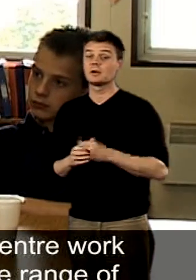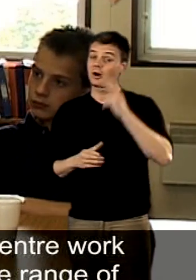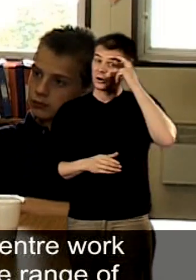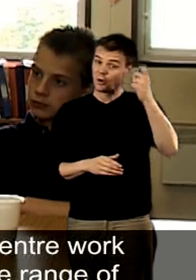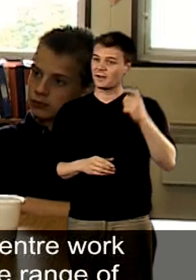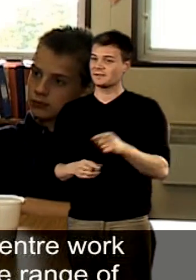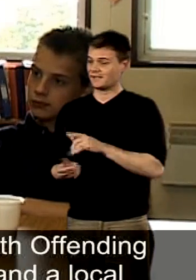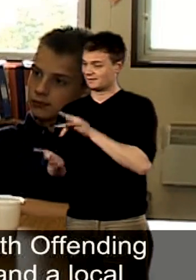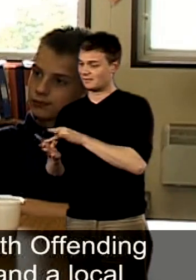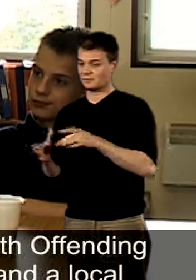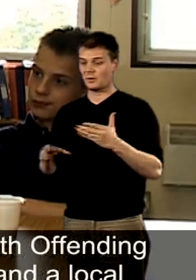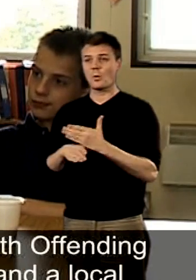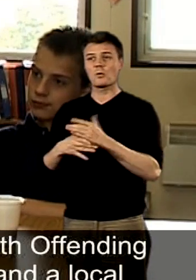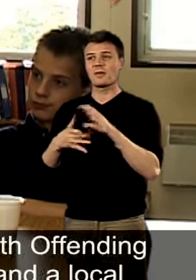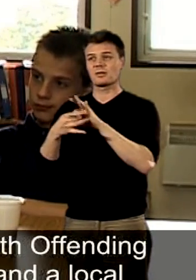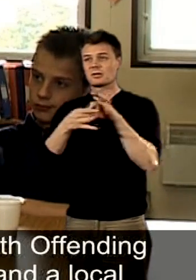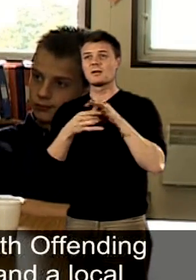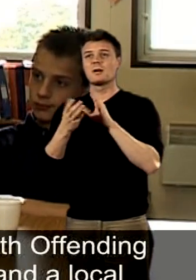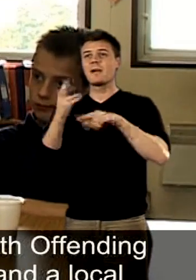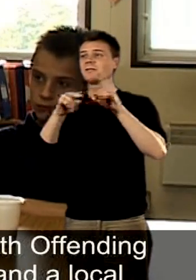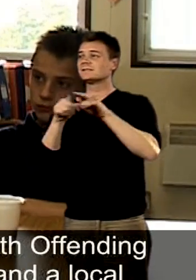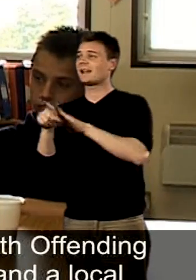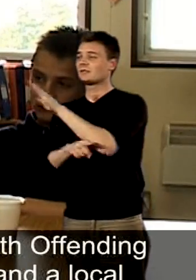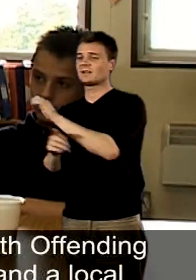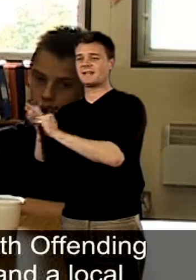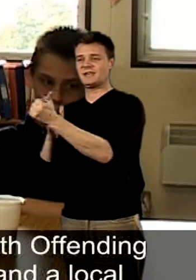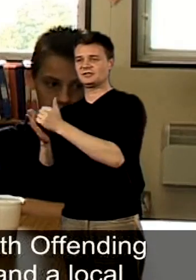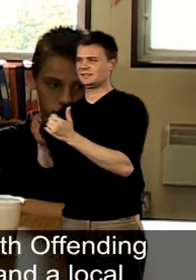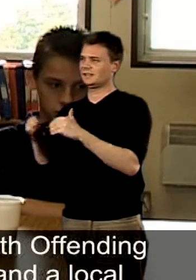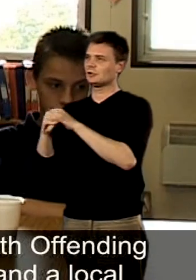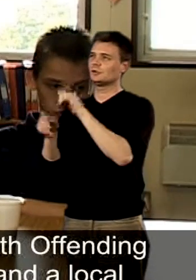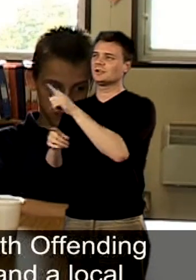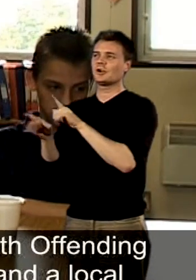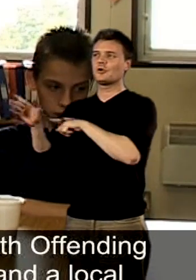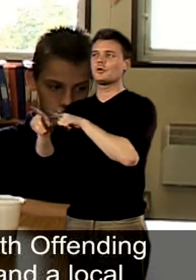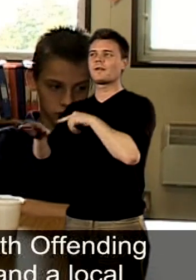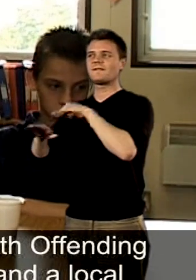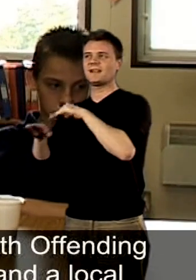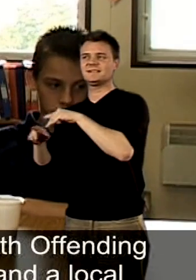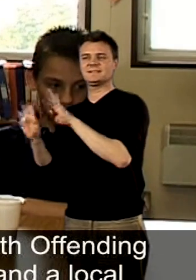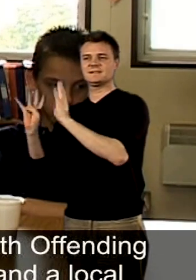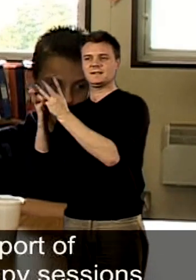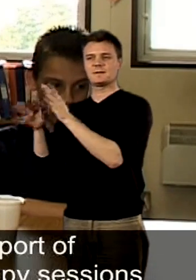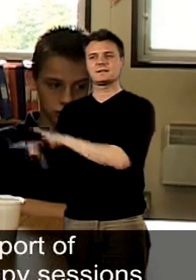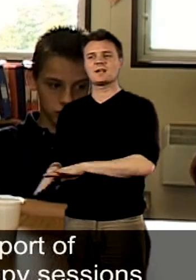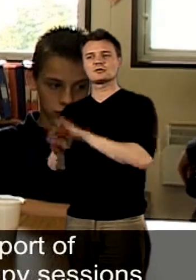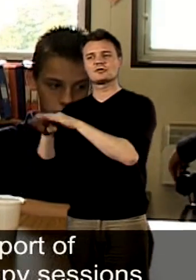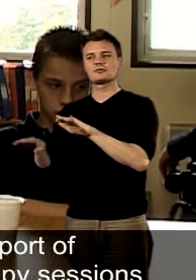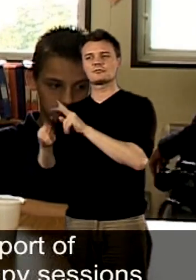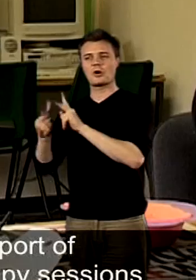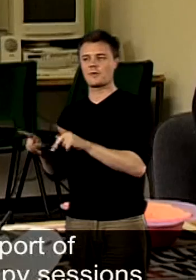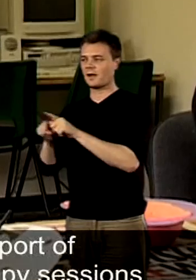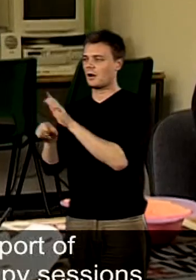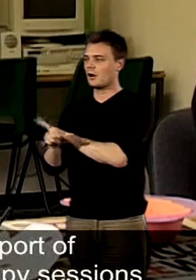parents and with a wide range of outside agencies, including the Youth Offending Team, National Children's Homes and a local family